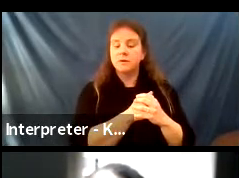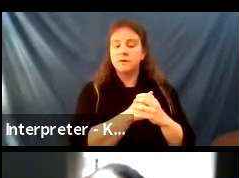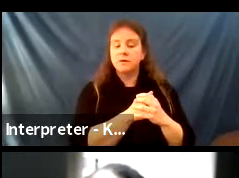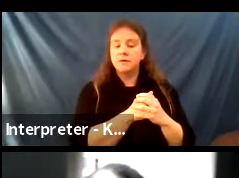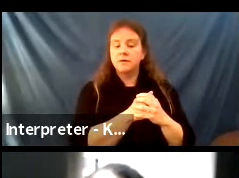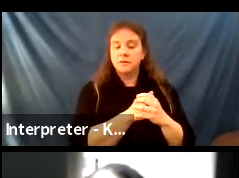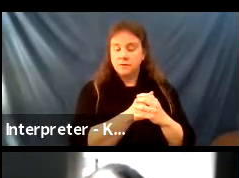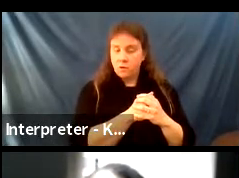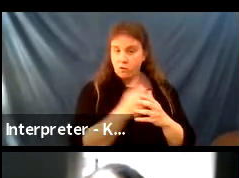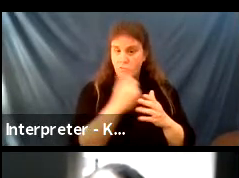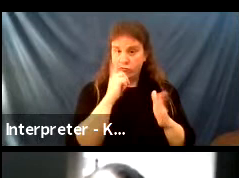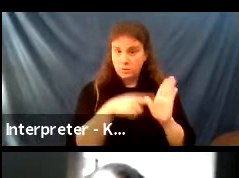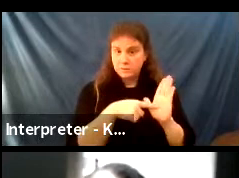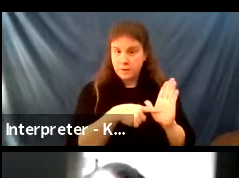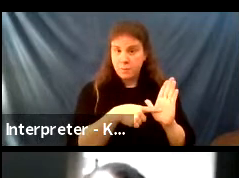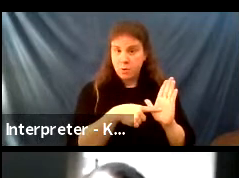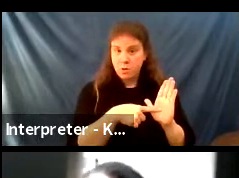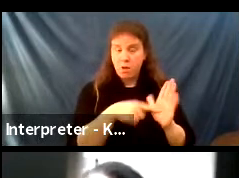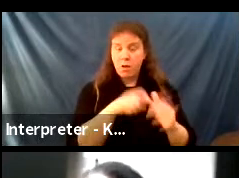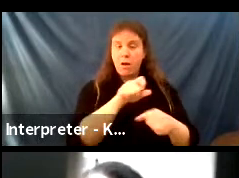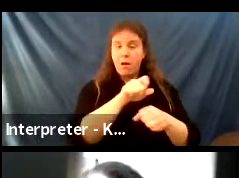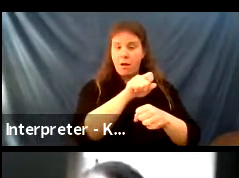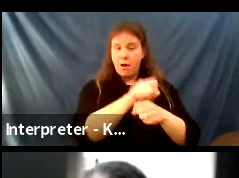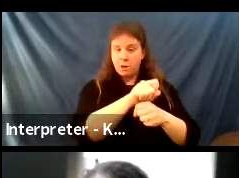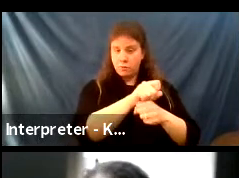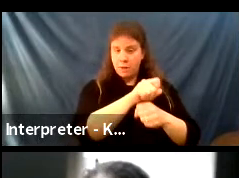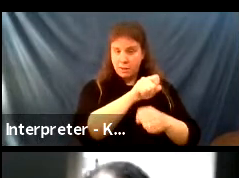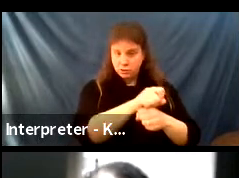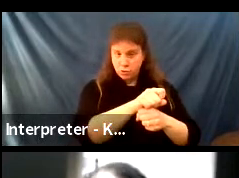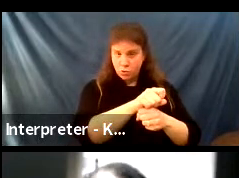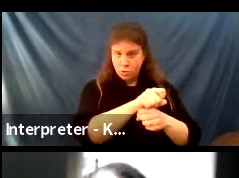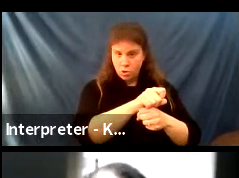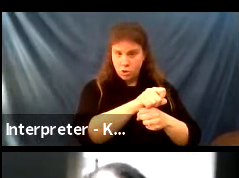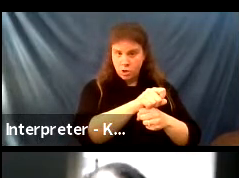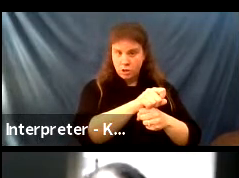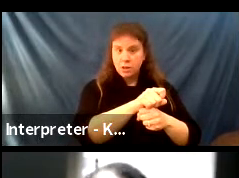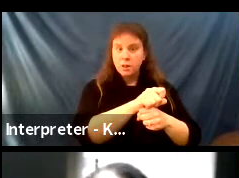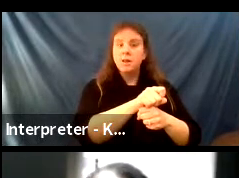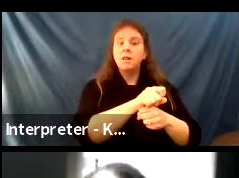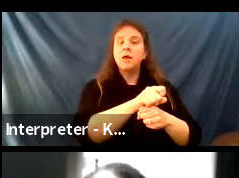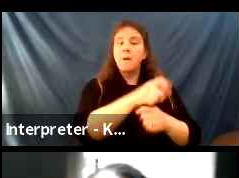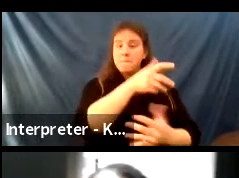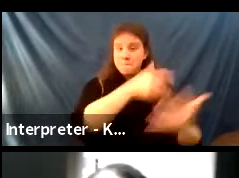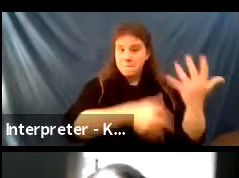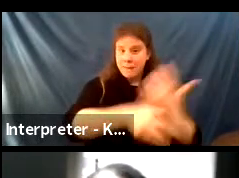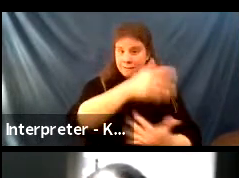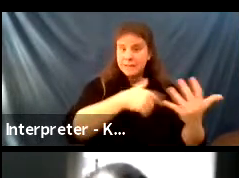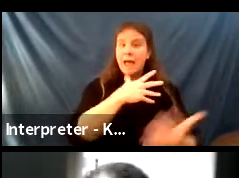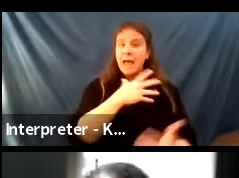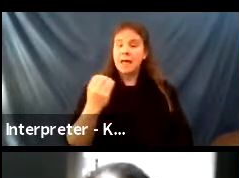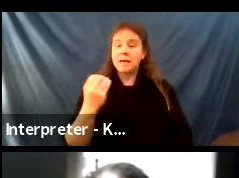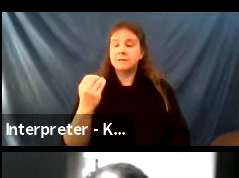for instance, the occupational mix or the employment mix in a county, which the